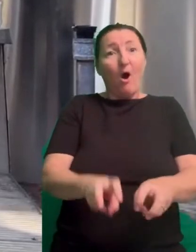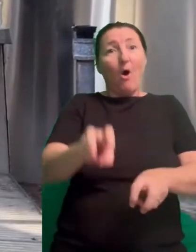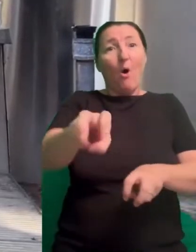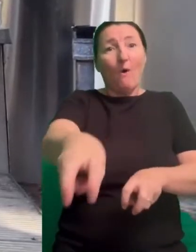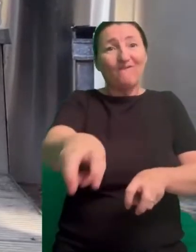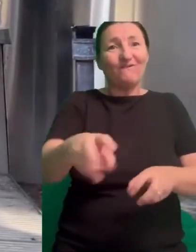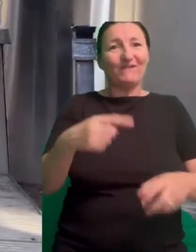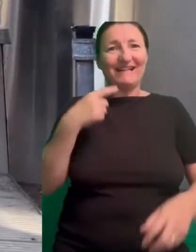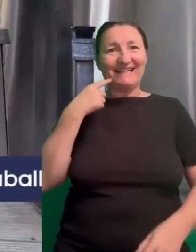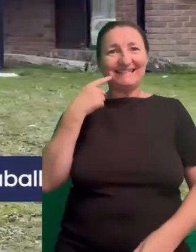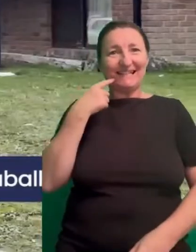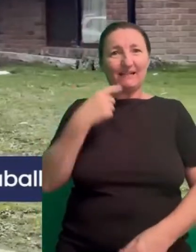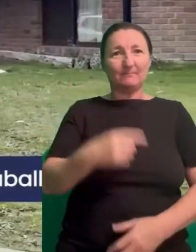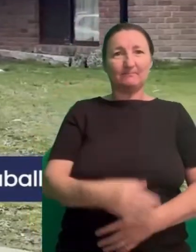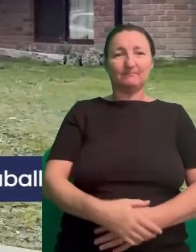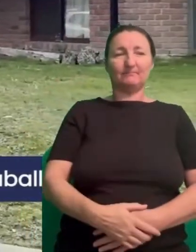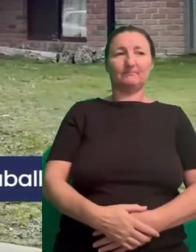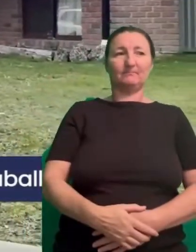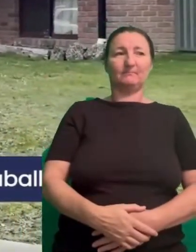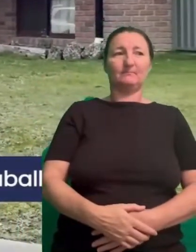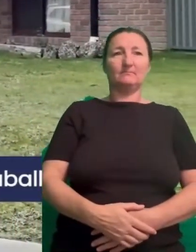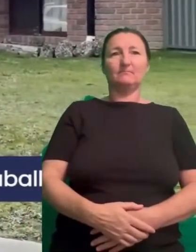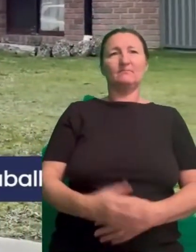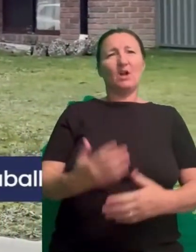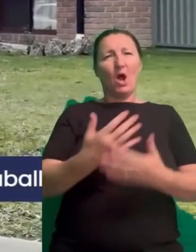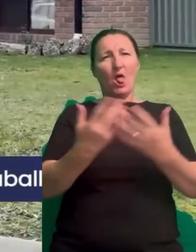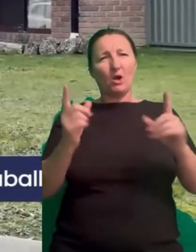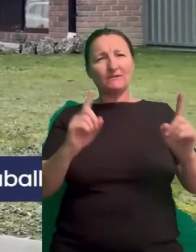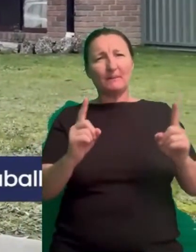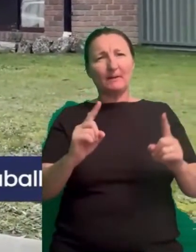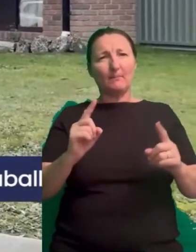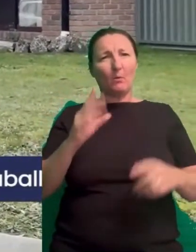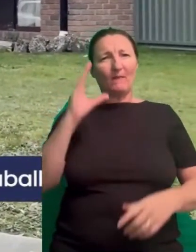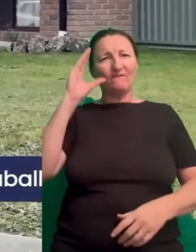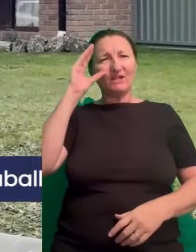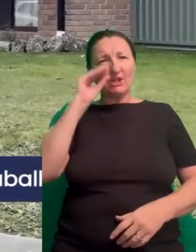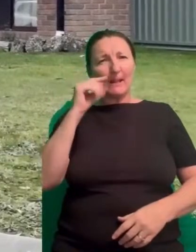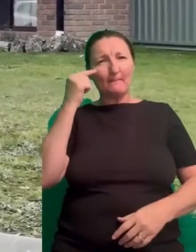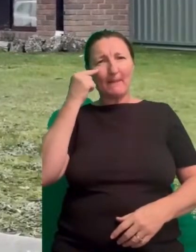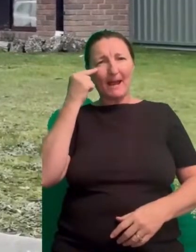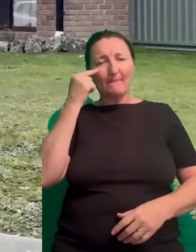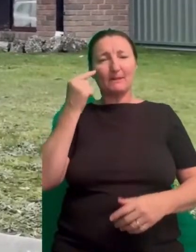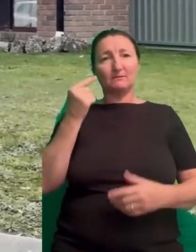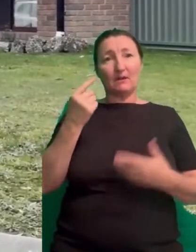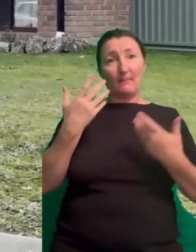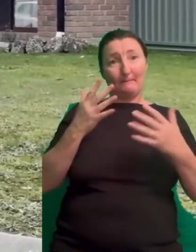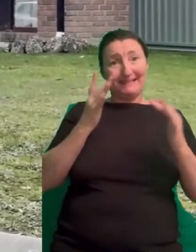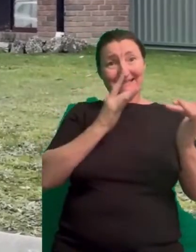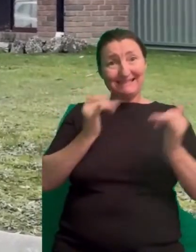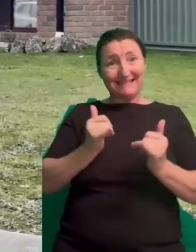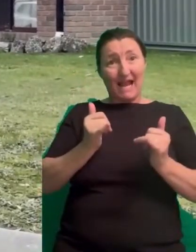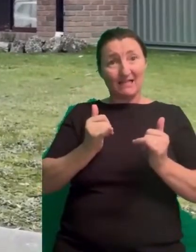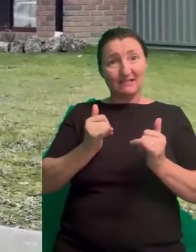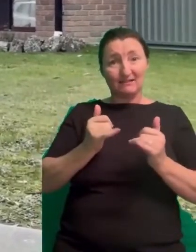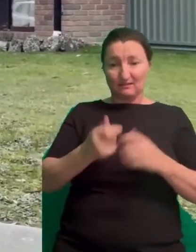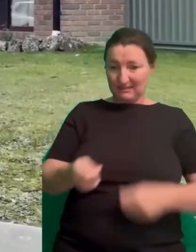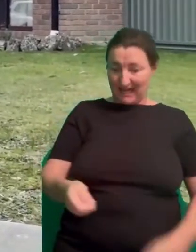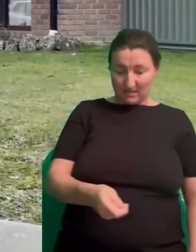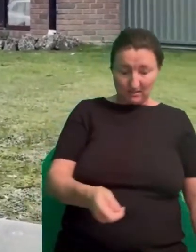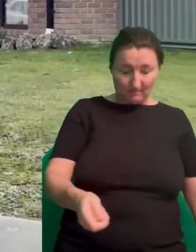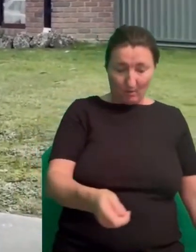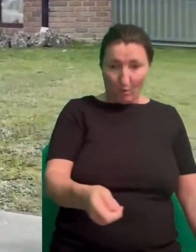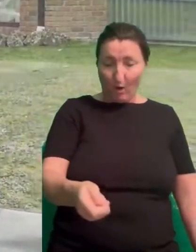escalator. Many vision impaired people have tested the Sensible and the results have been